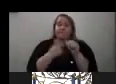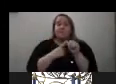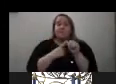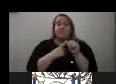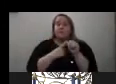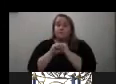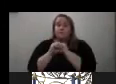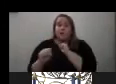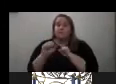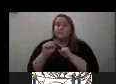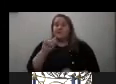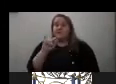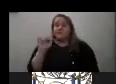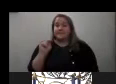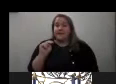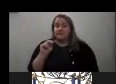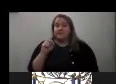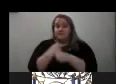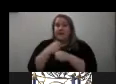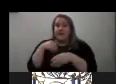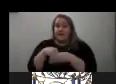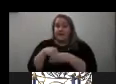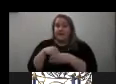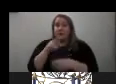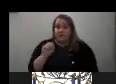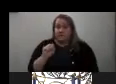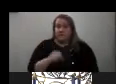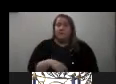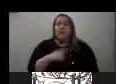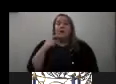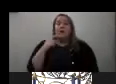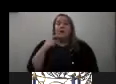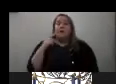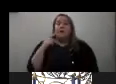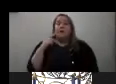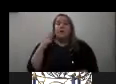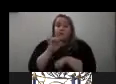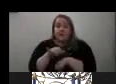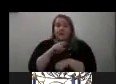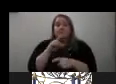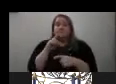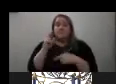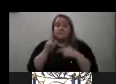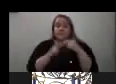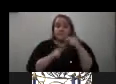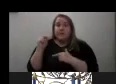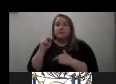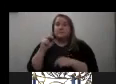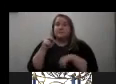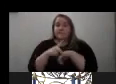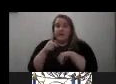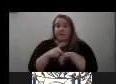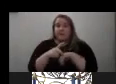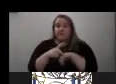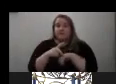was, you know, made in the United States. And we used it to build diamonds. They're